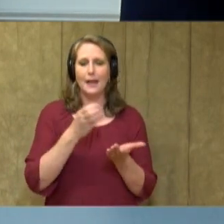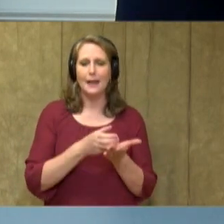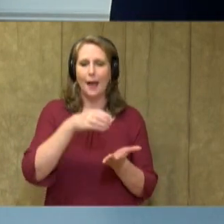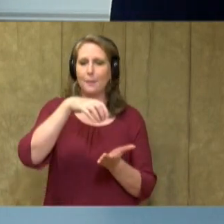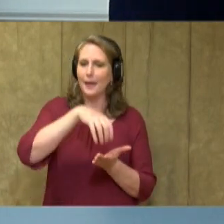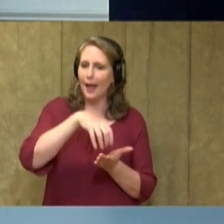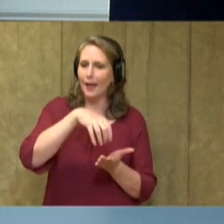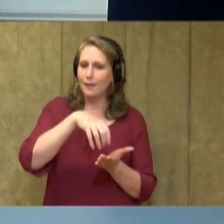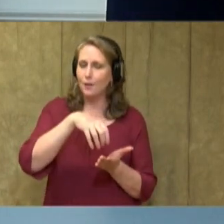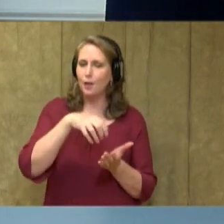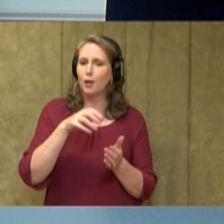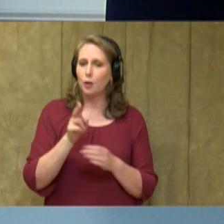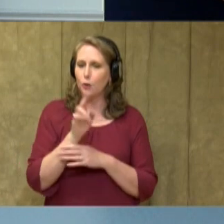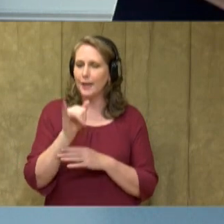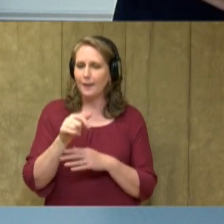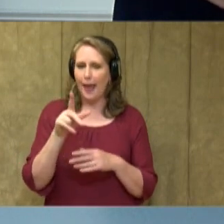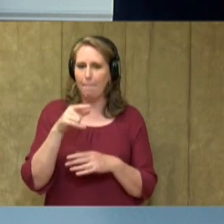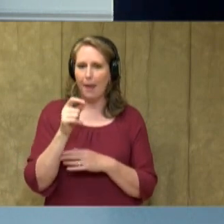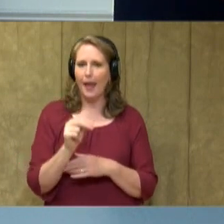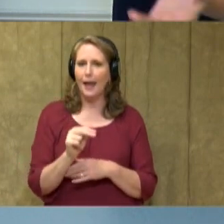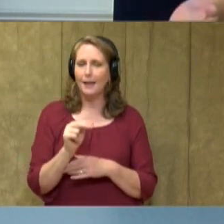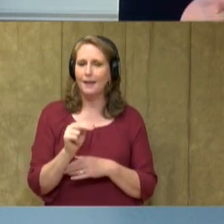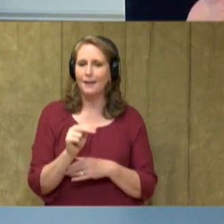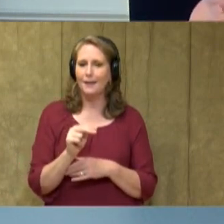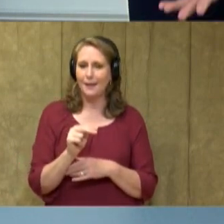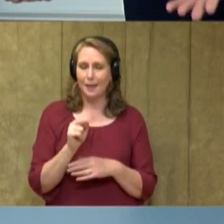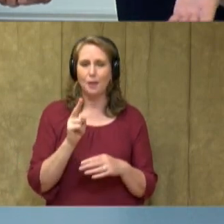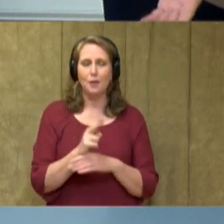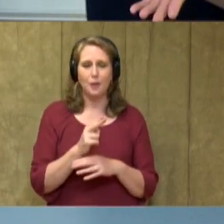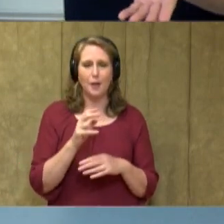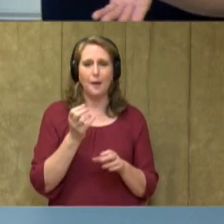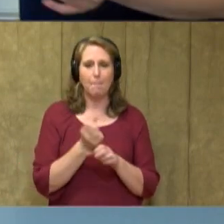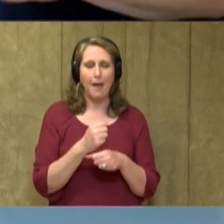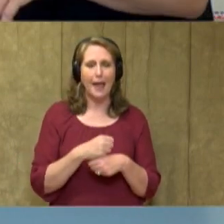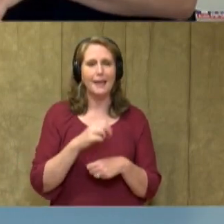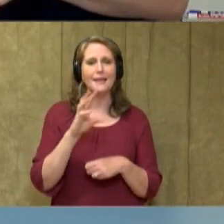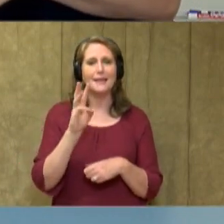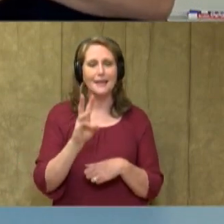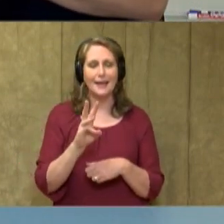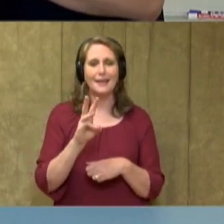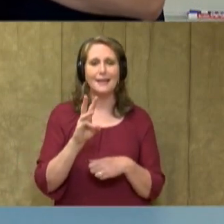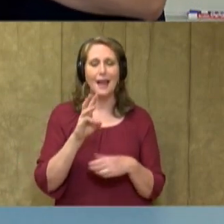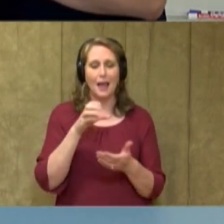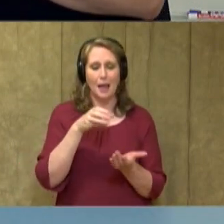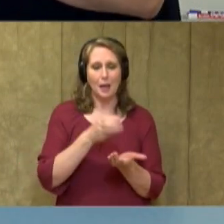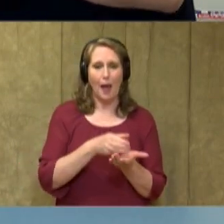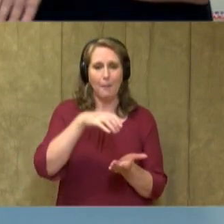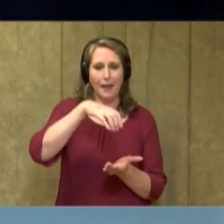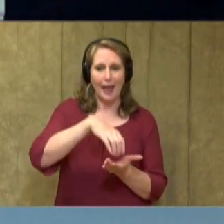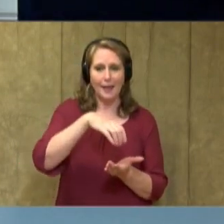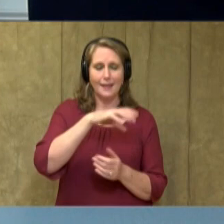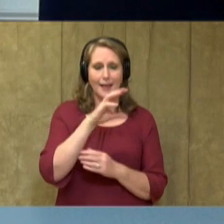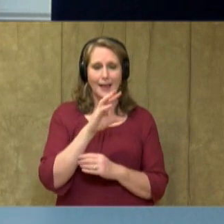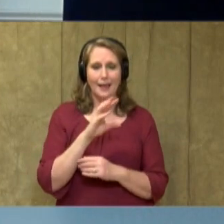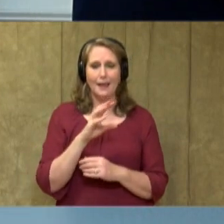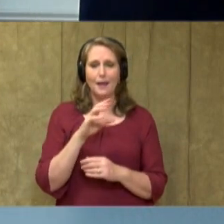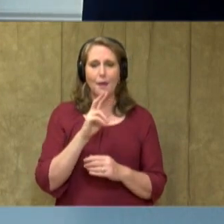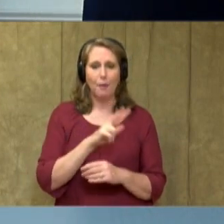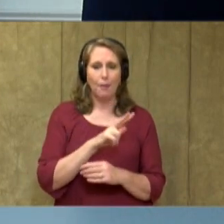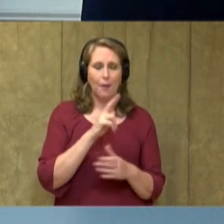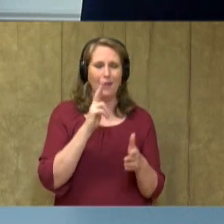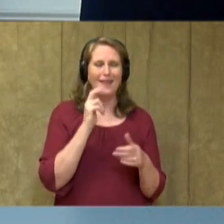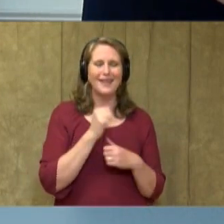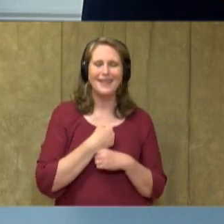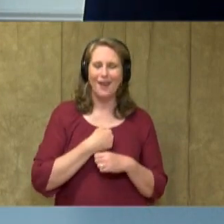make with this cupcake pan? Well, you could make 6 cupcakes, 3 plus 3. We have 2 rows